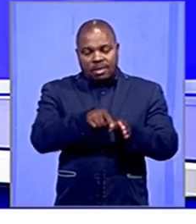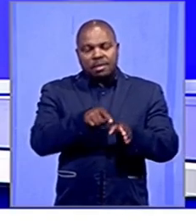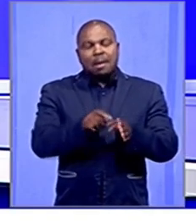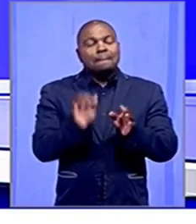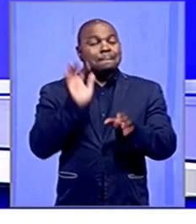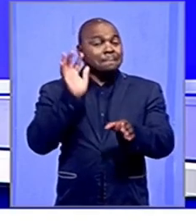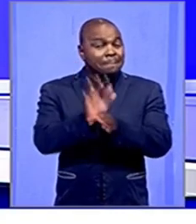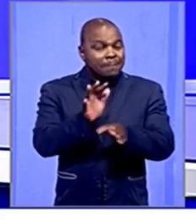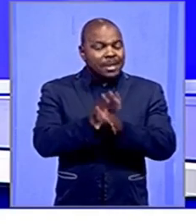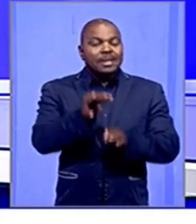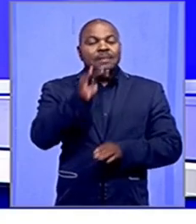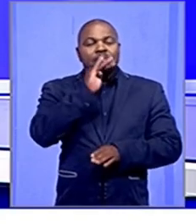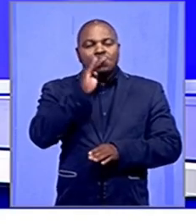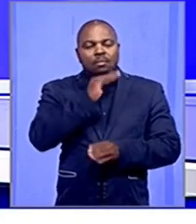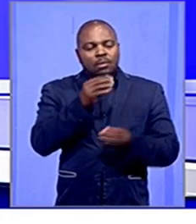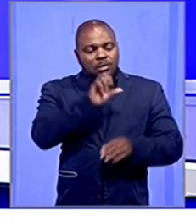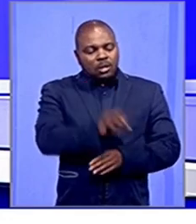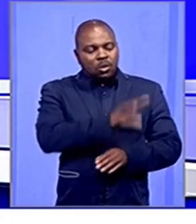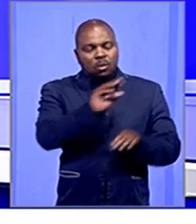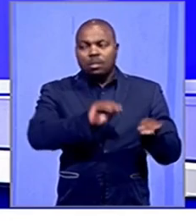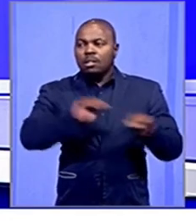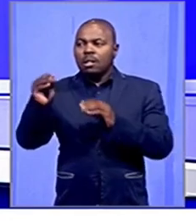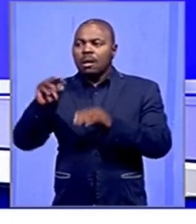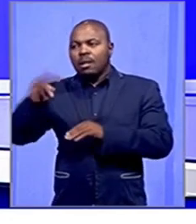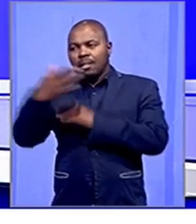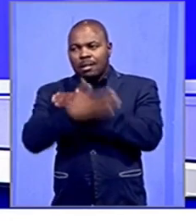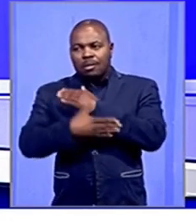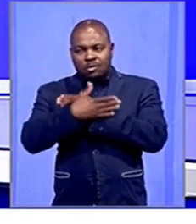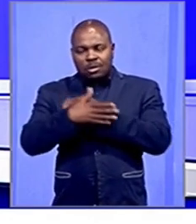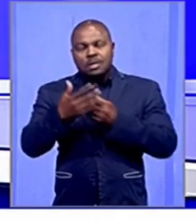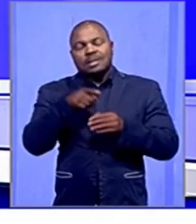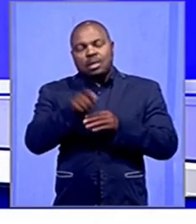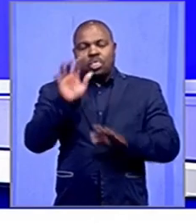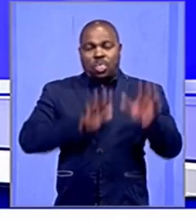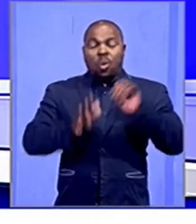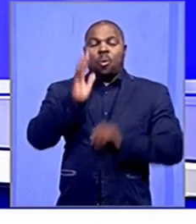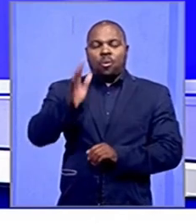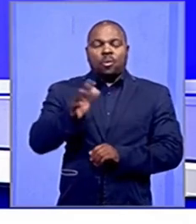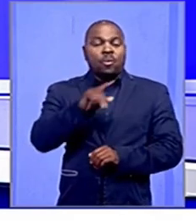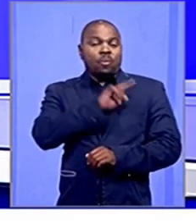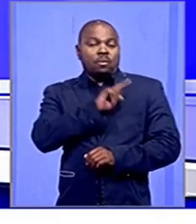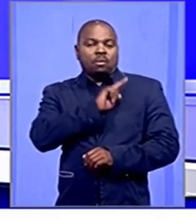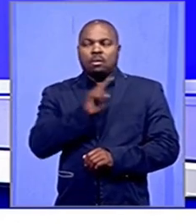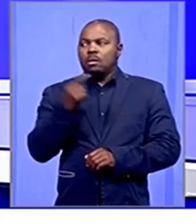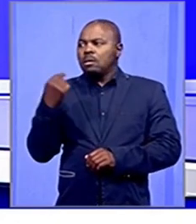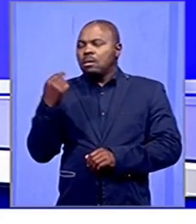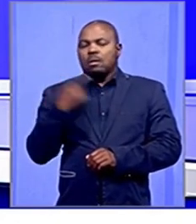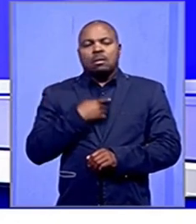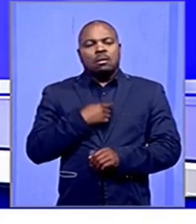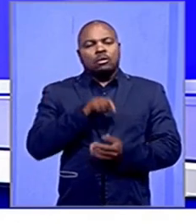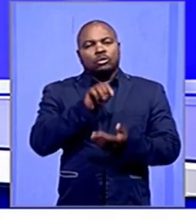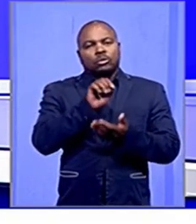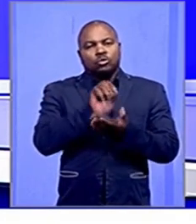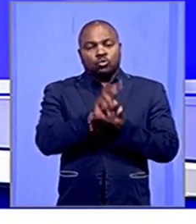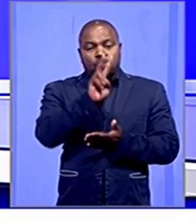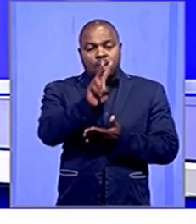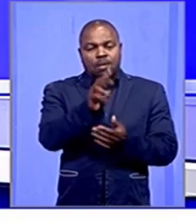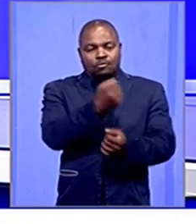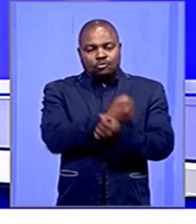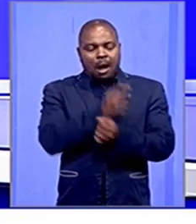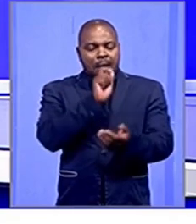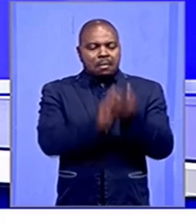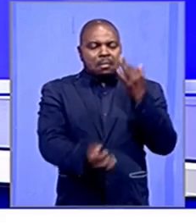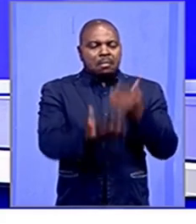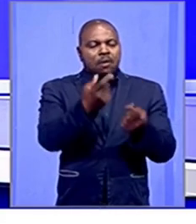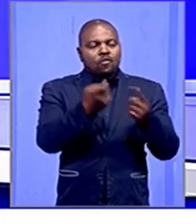go sedisa tsamaiso ya thepa go tloa Aforika Borwa go ya le ba dinaeng tsa boaisane. Sena ke o latela go tshesa dilori tse 12 diketsalong